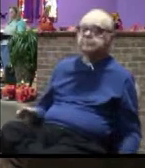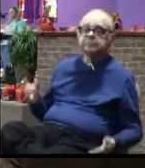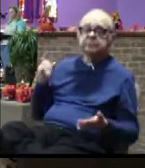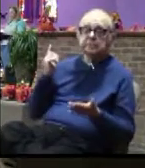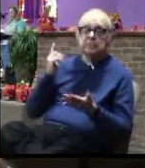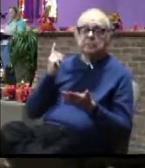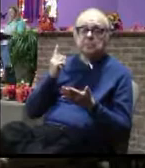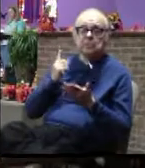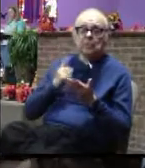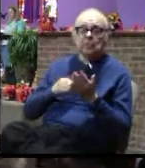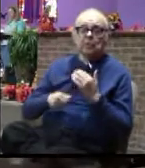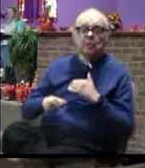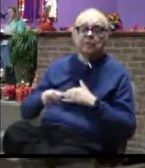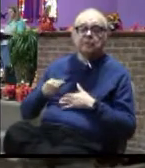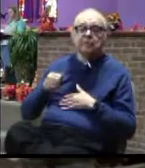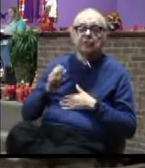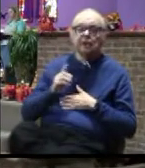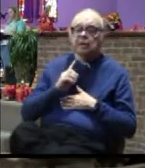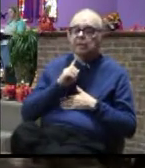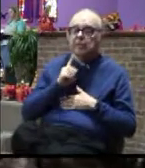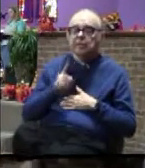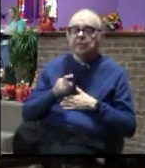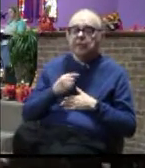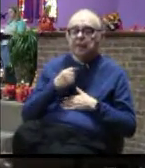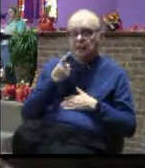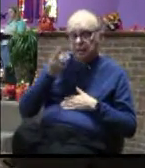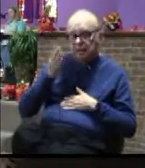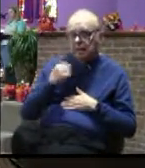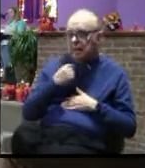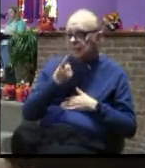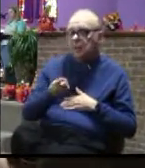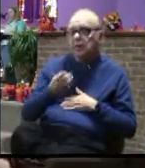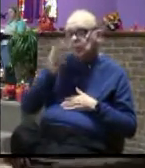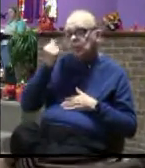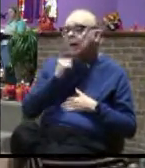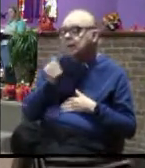you know what his answer is why not why not you